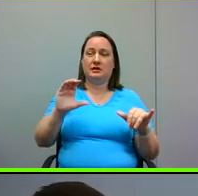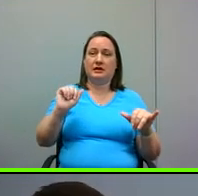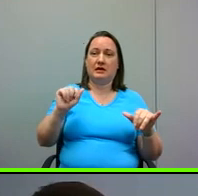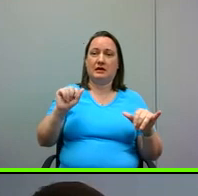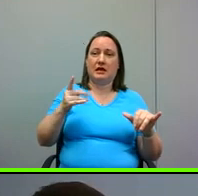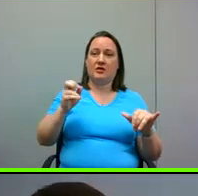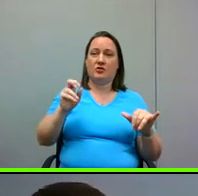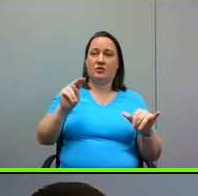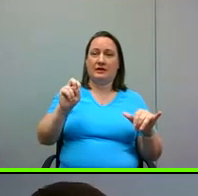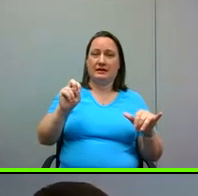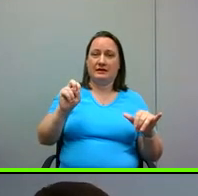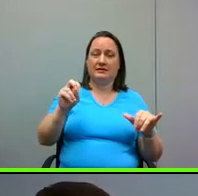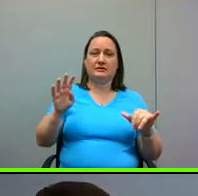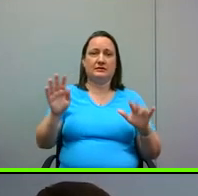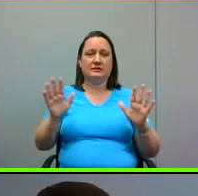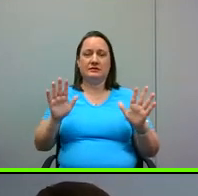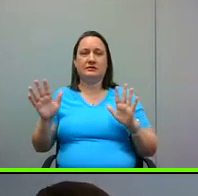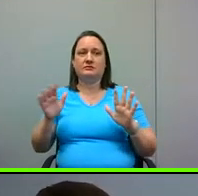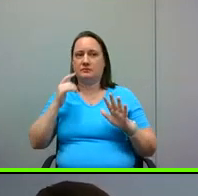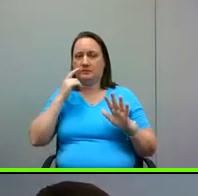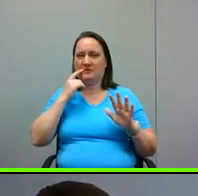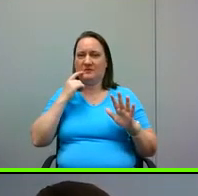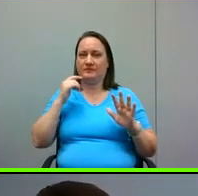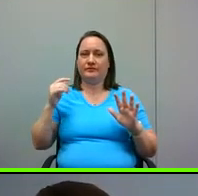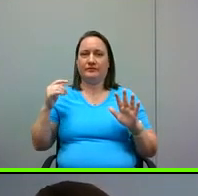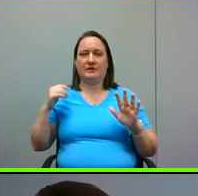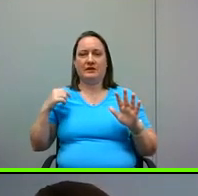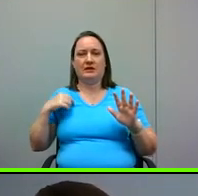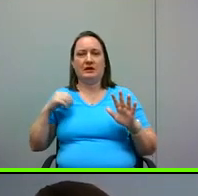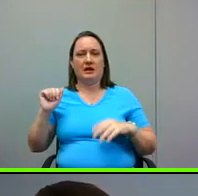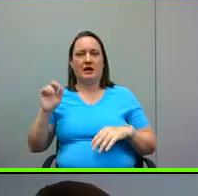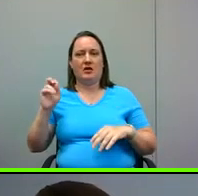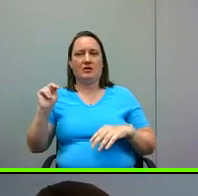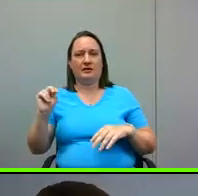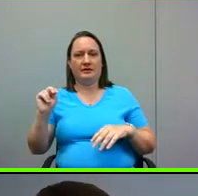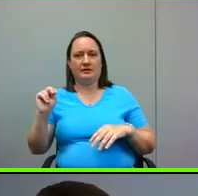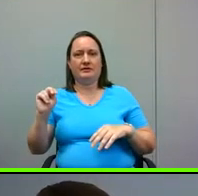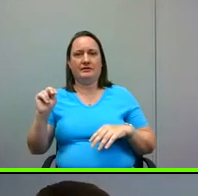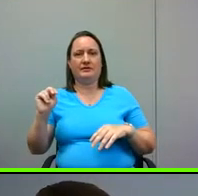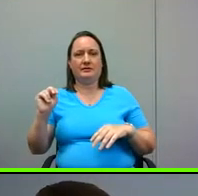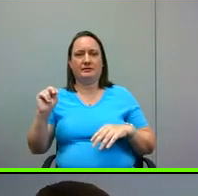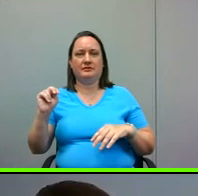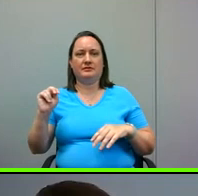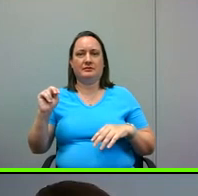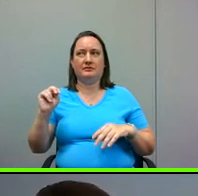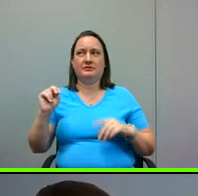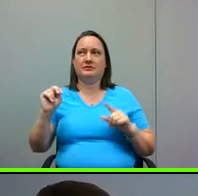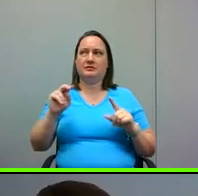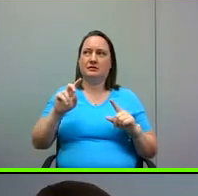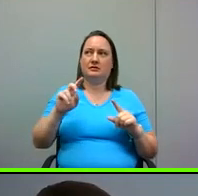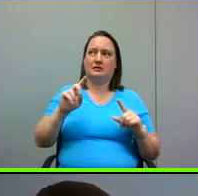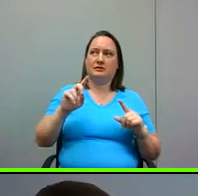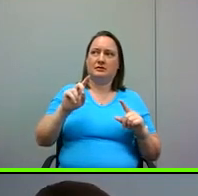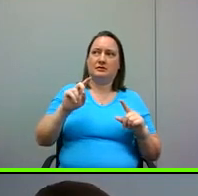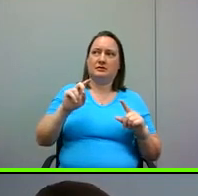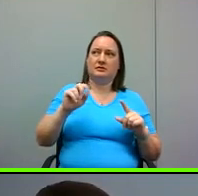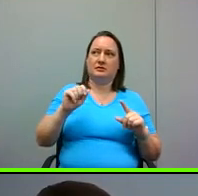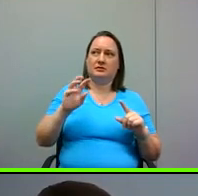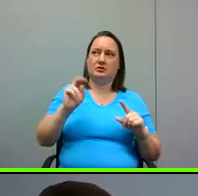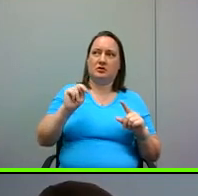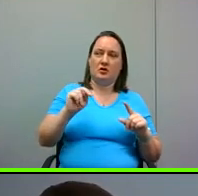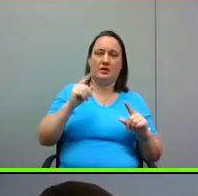Catherine, you, Yeah, I was just gonna gonna say, the I would DARS do that. rep can't serve. right. I